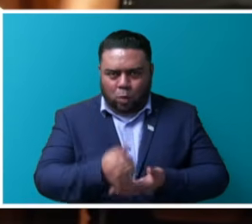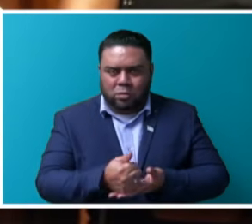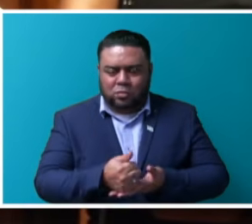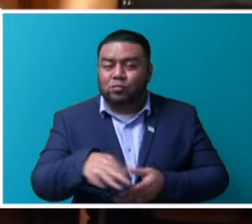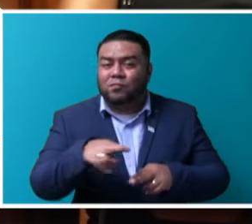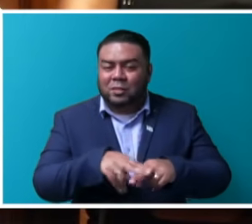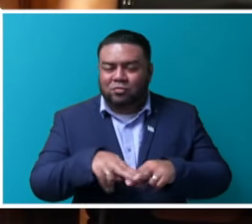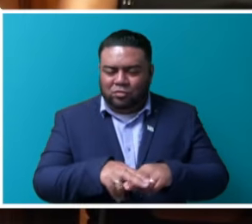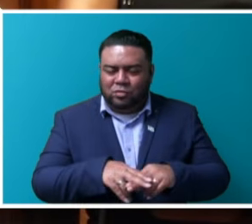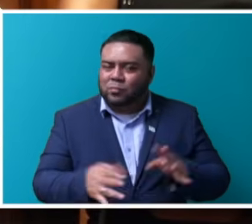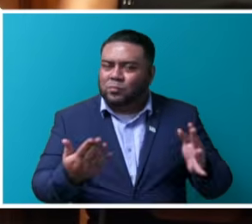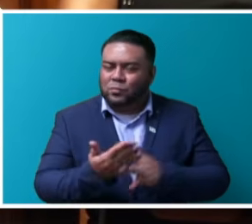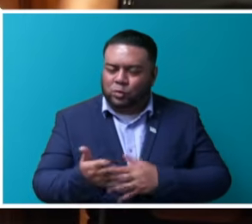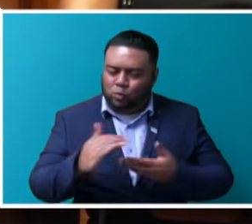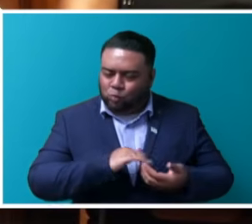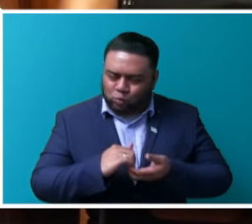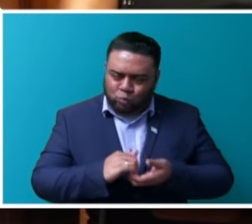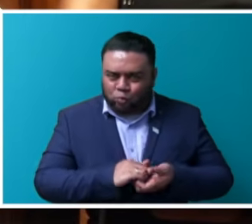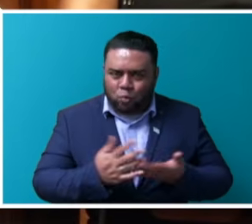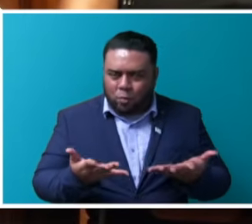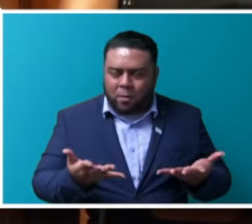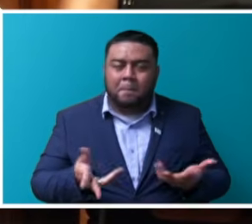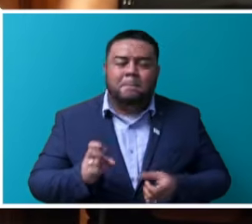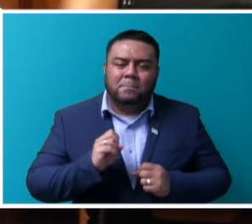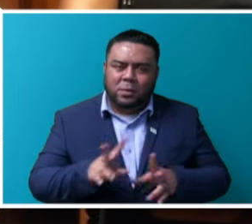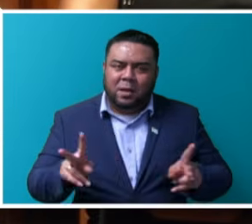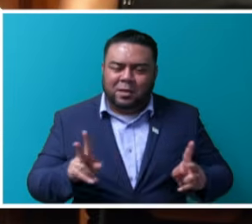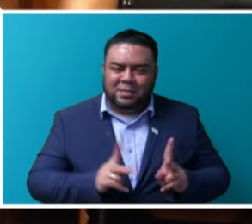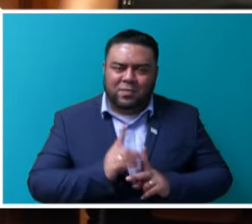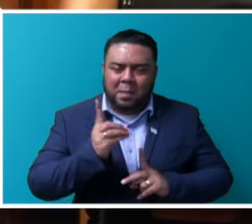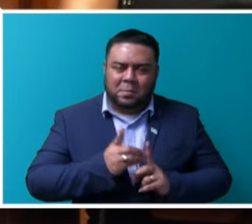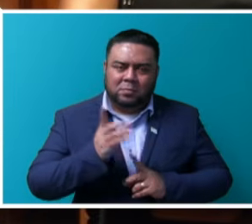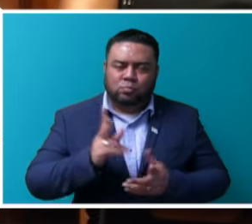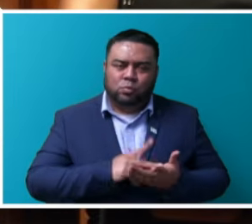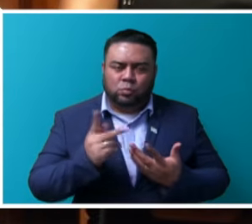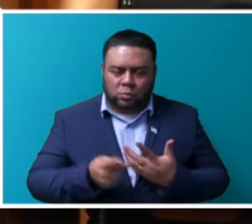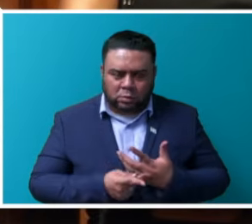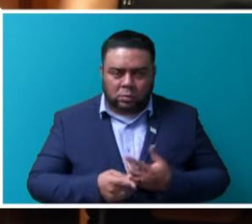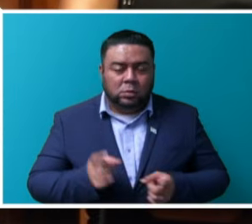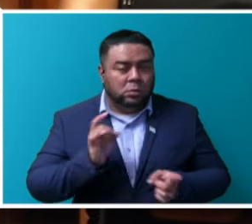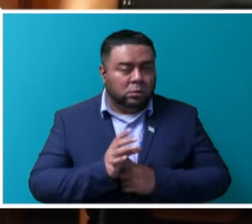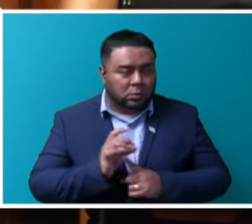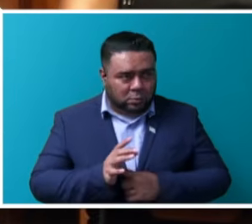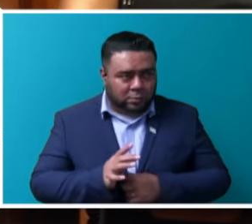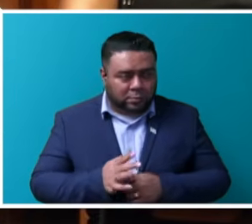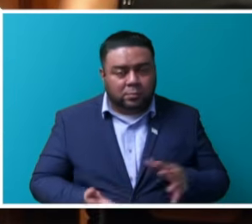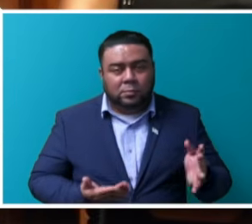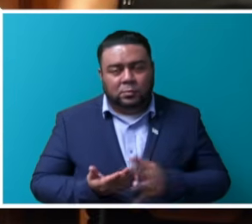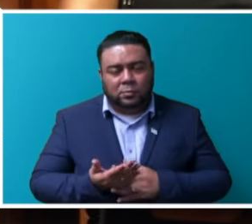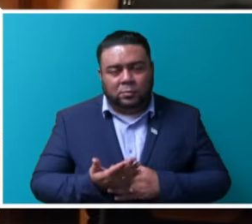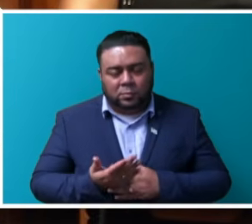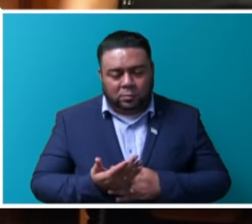Fiji through a comprehensive and credible development program, and in particular, through an